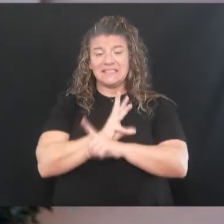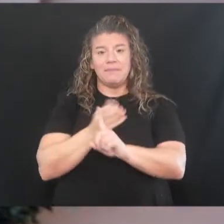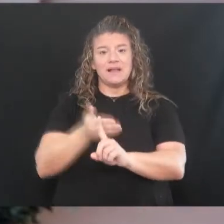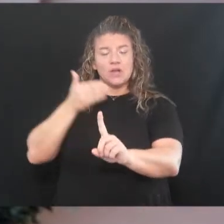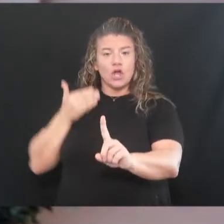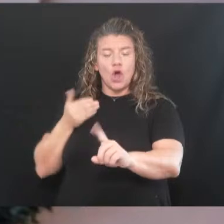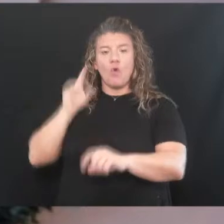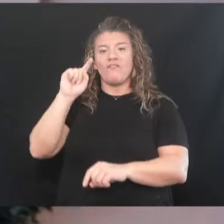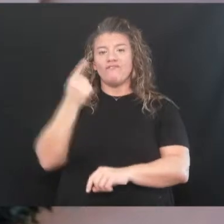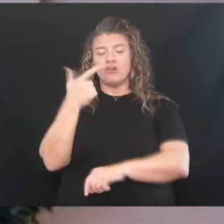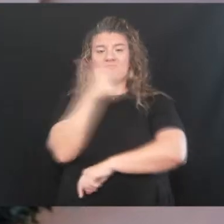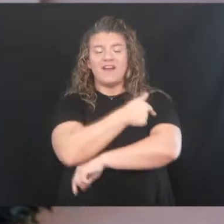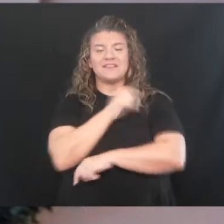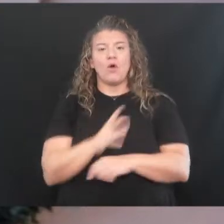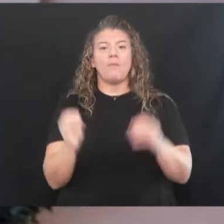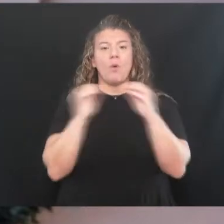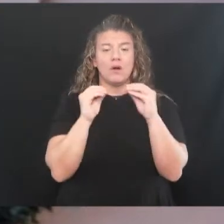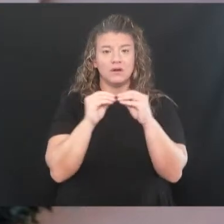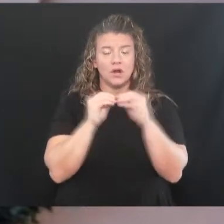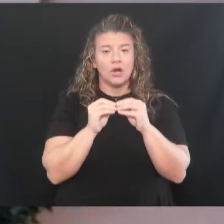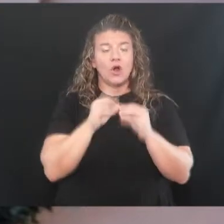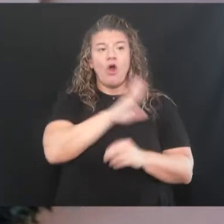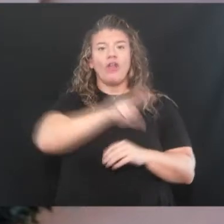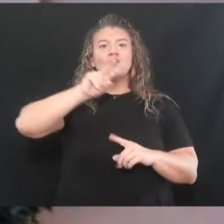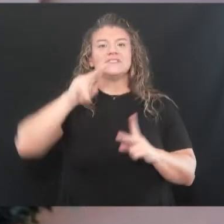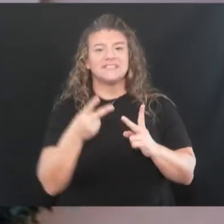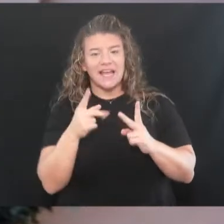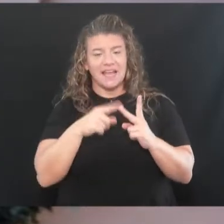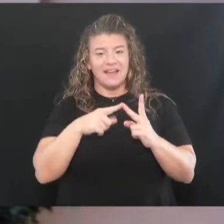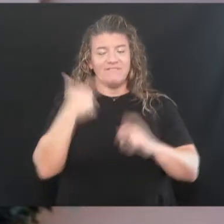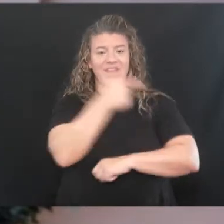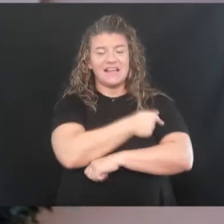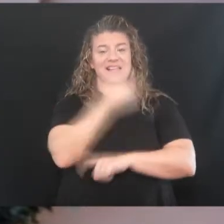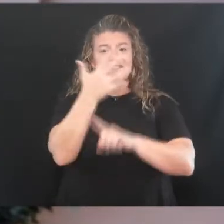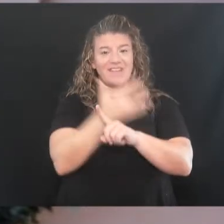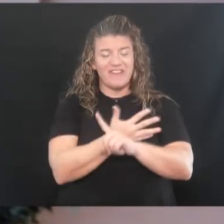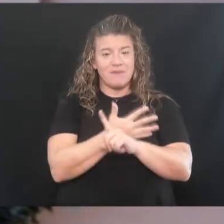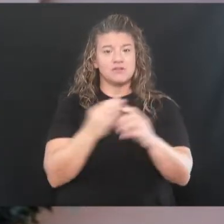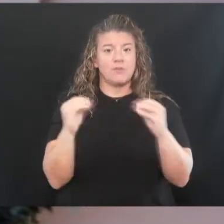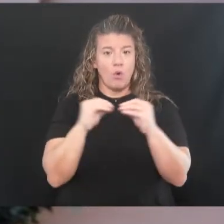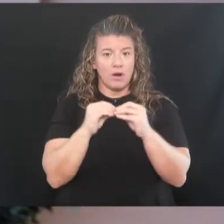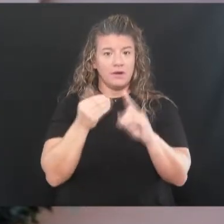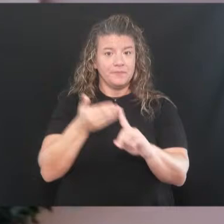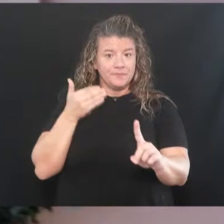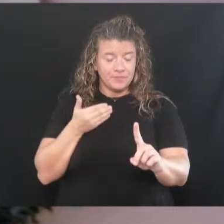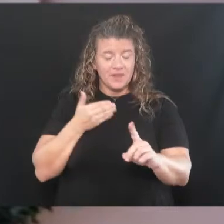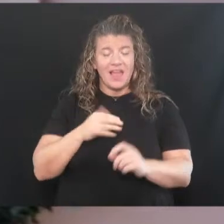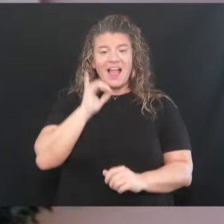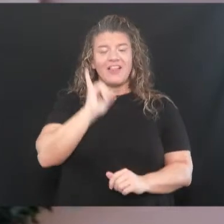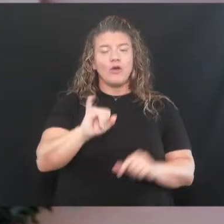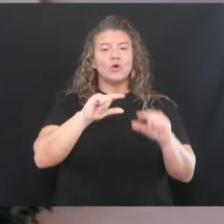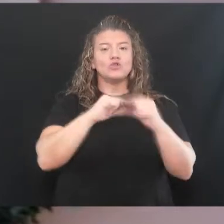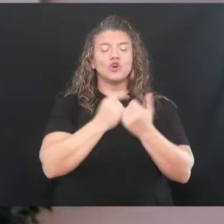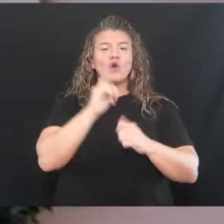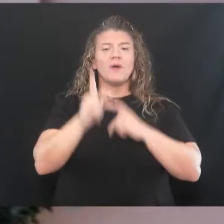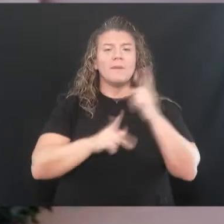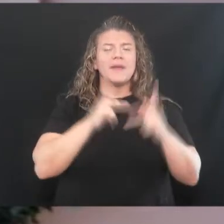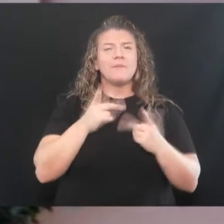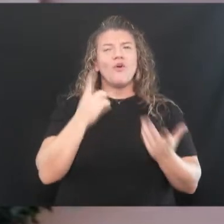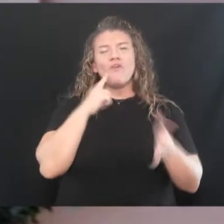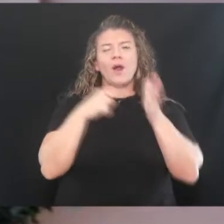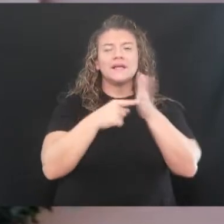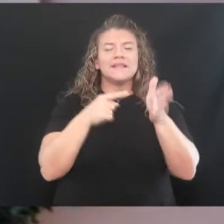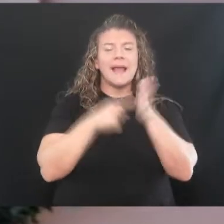first vaccine or more, or their second vaccine 5 months ago or more. And these are groups of people, say, for instance, like